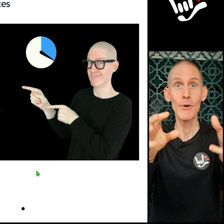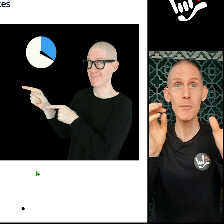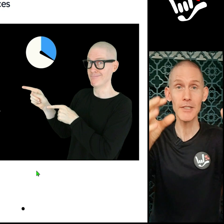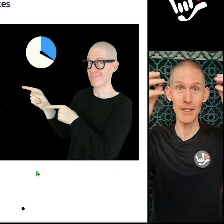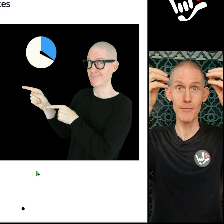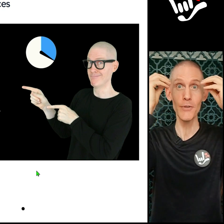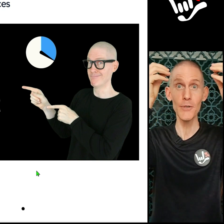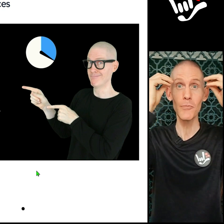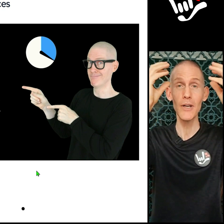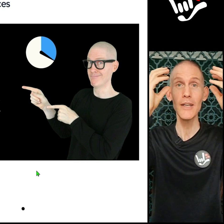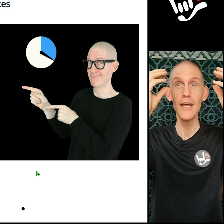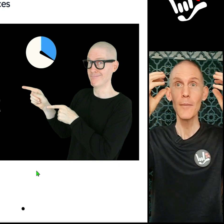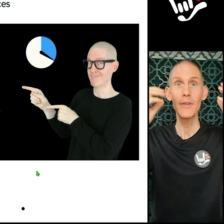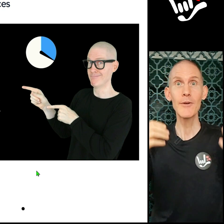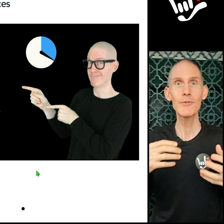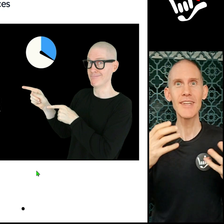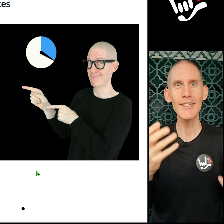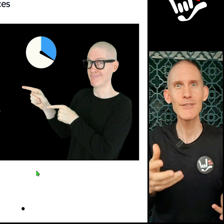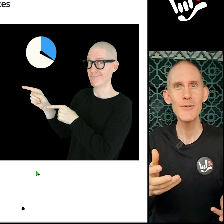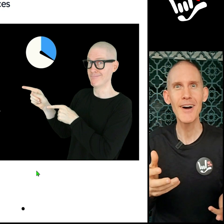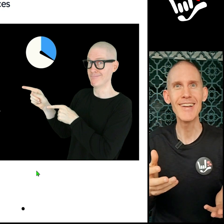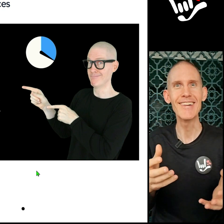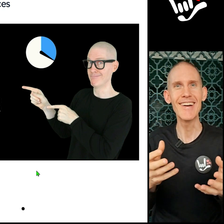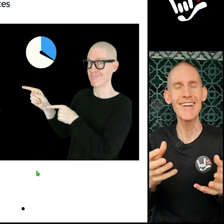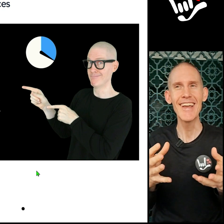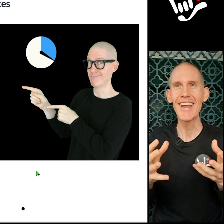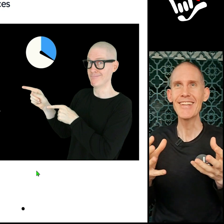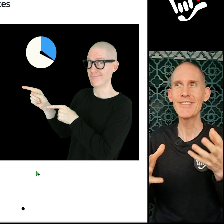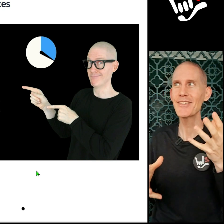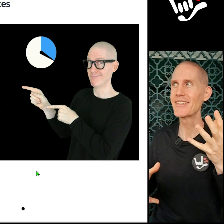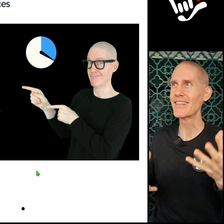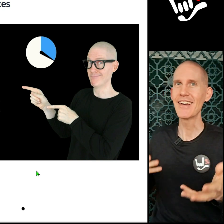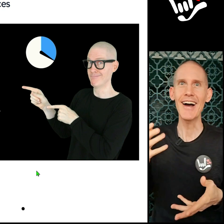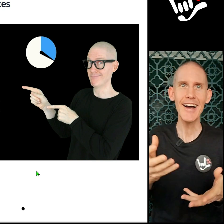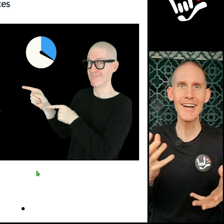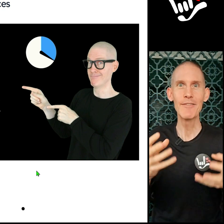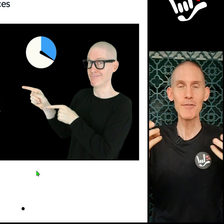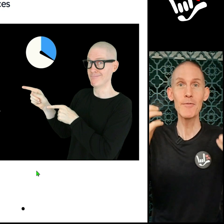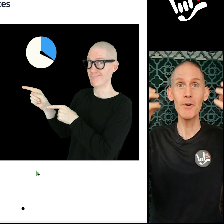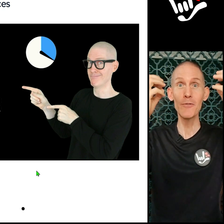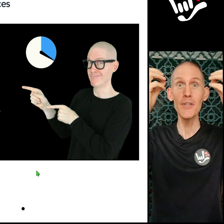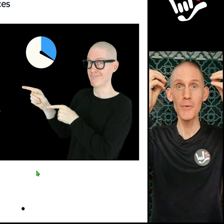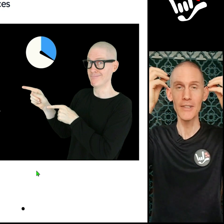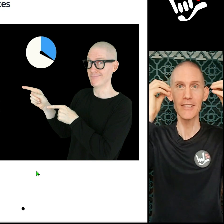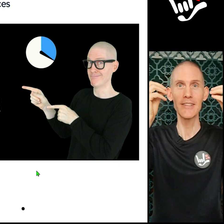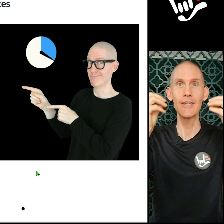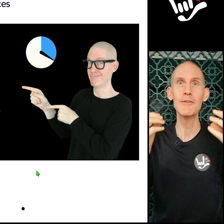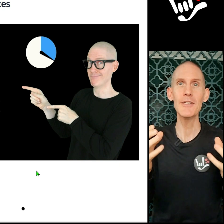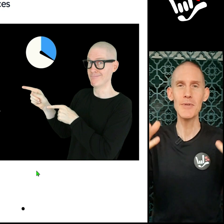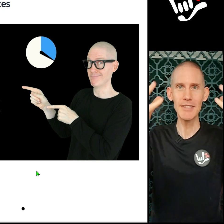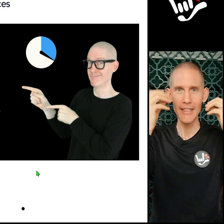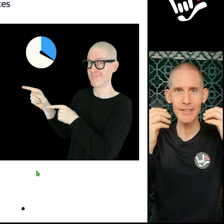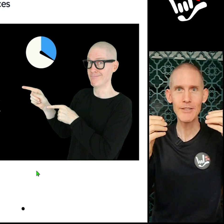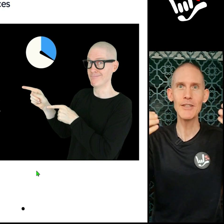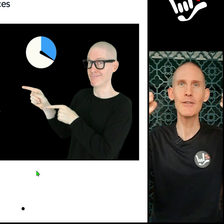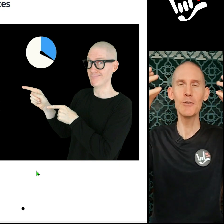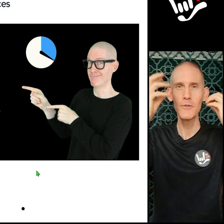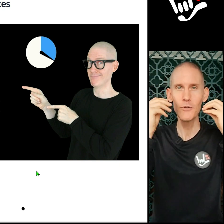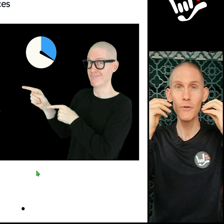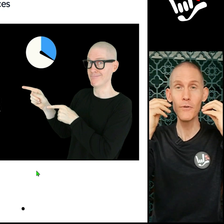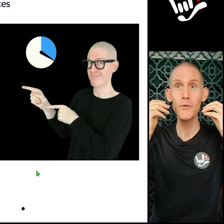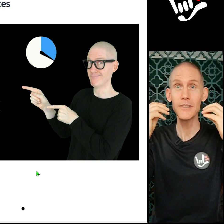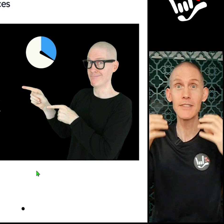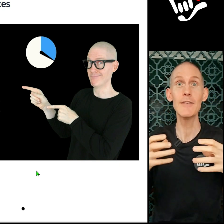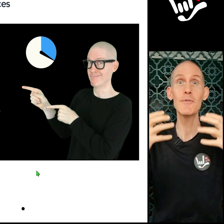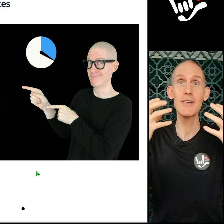teach you so much, they fill your brain, but they don't test you on it, right? And it's just, if you really want to stick, you need to be tested, you need to